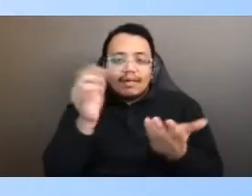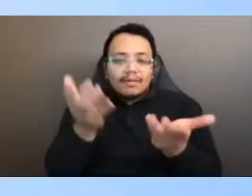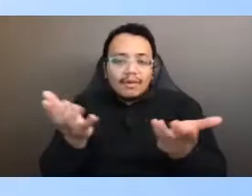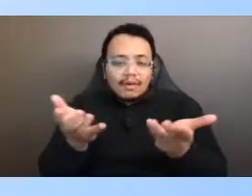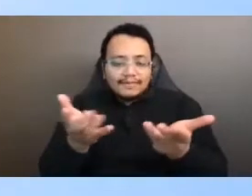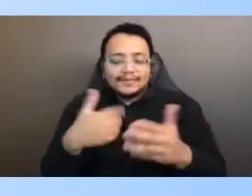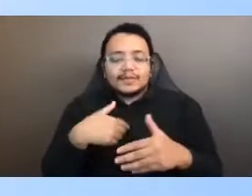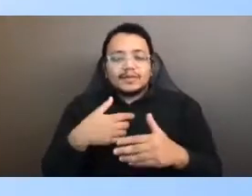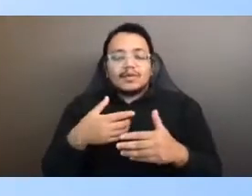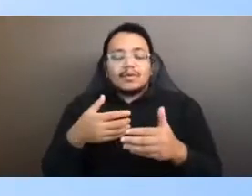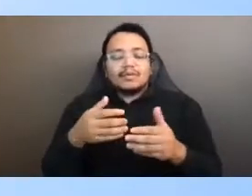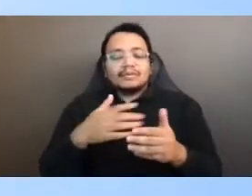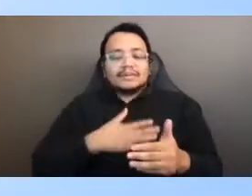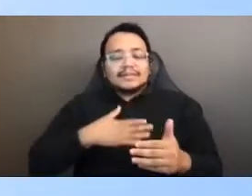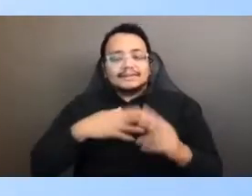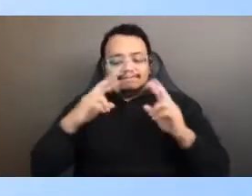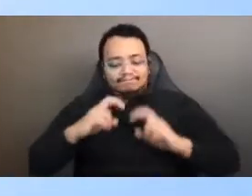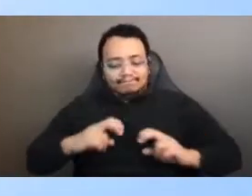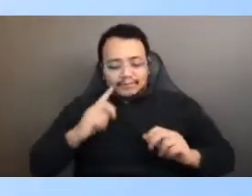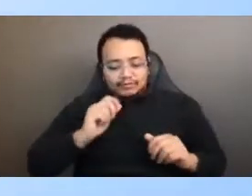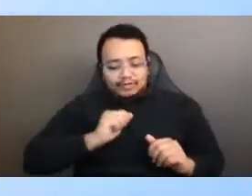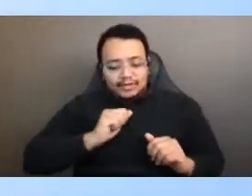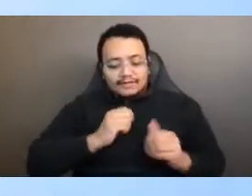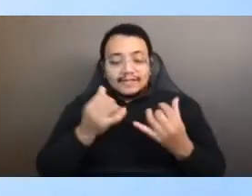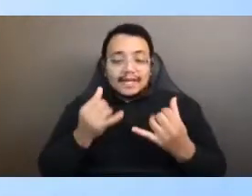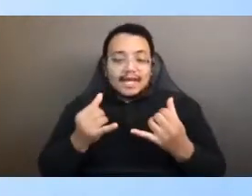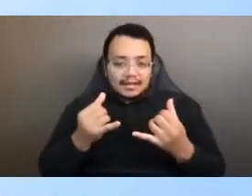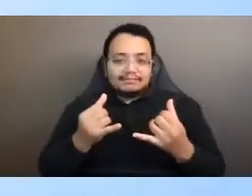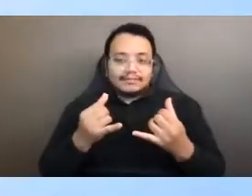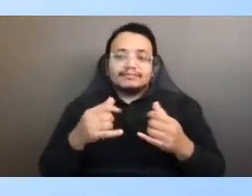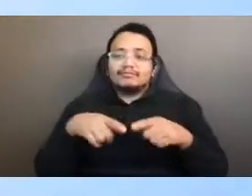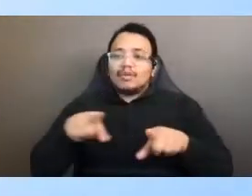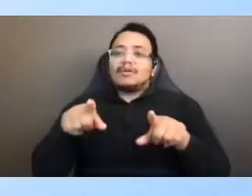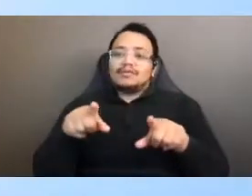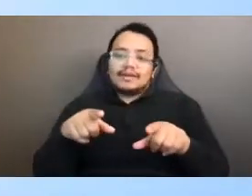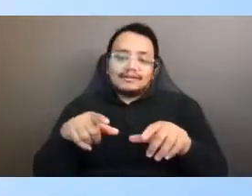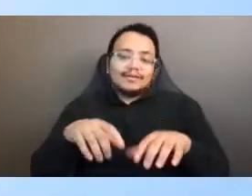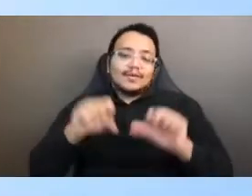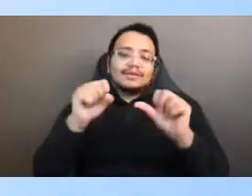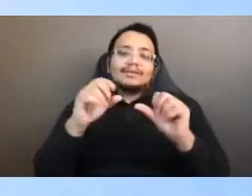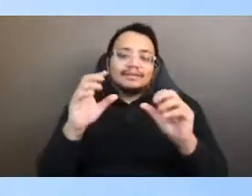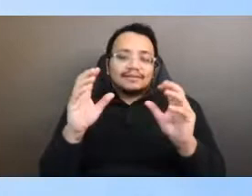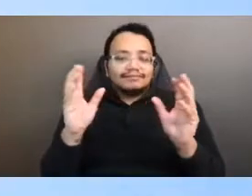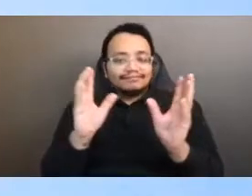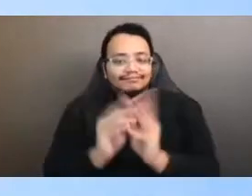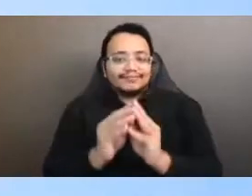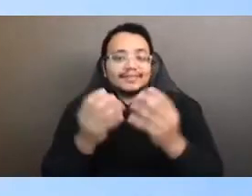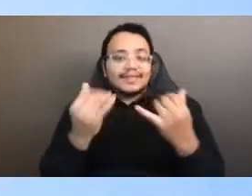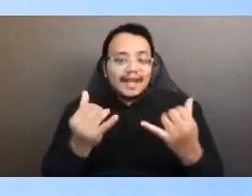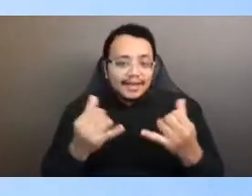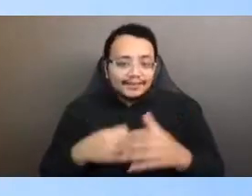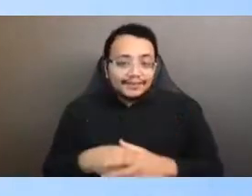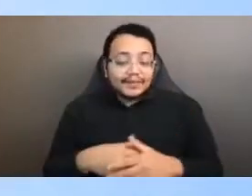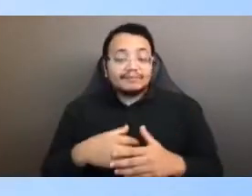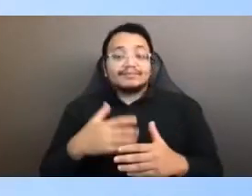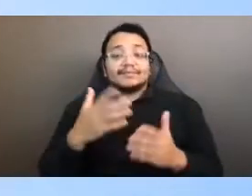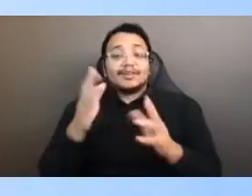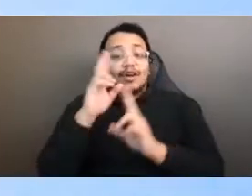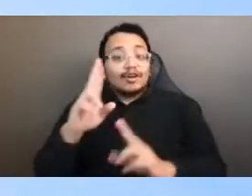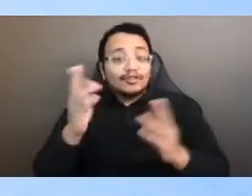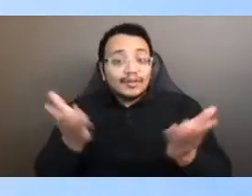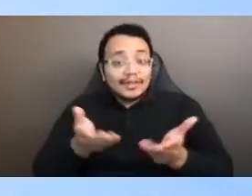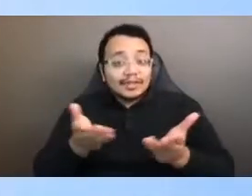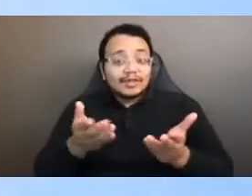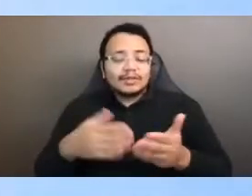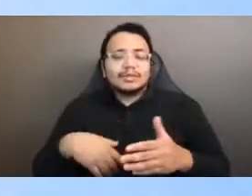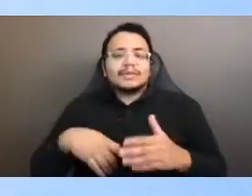this convening together. We are so honored you are joining Restoring Promises convening today as we diagnose our problems and discuss solutions